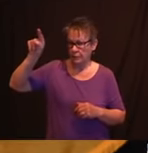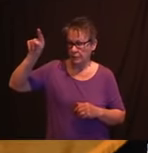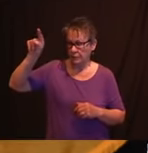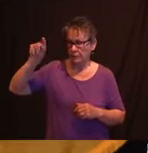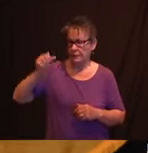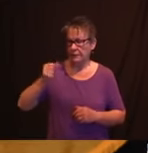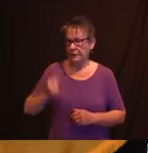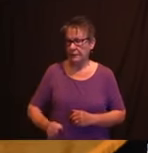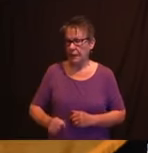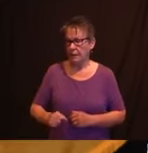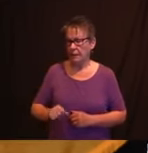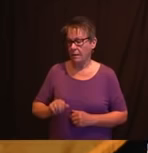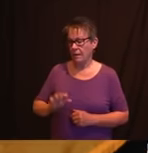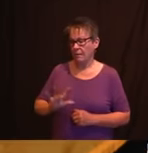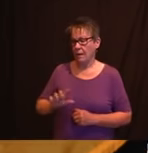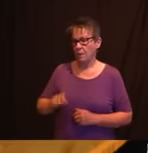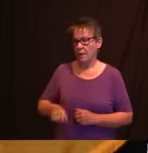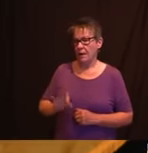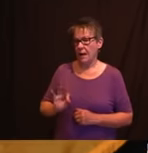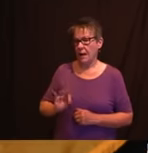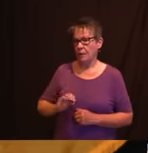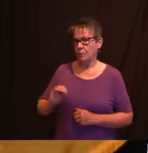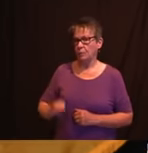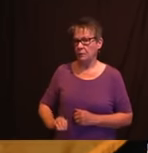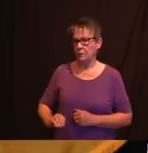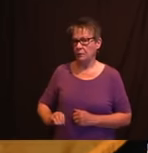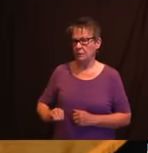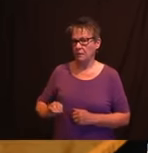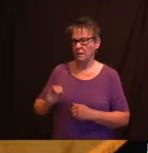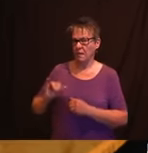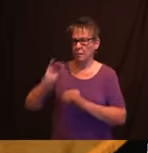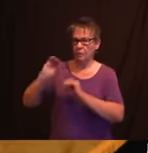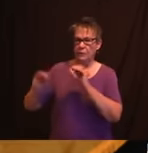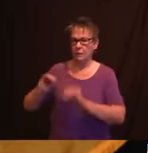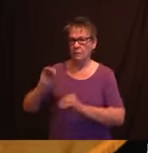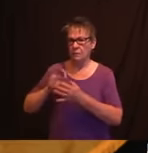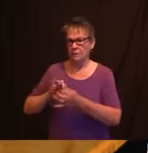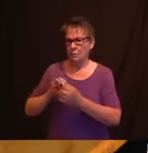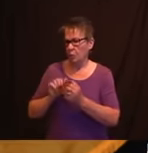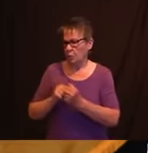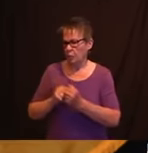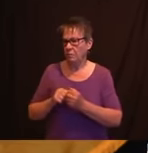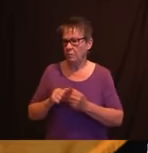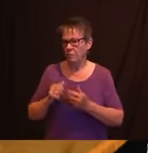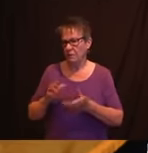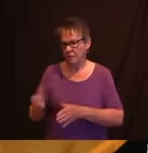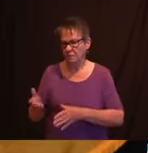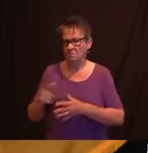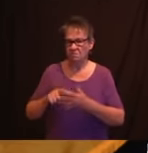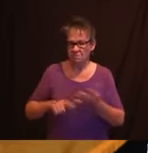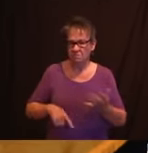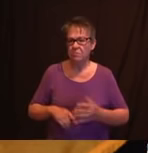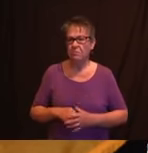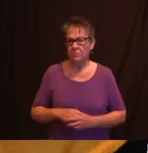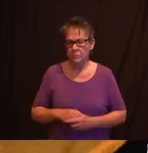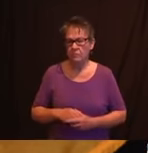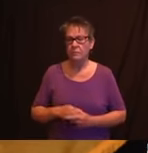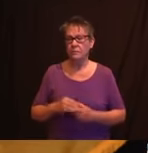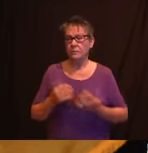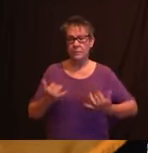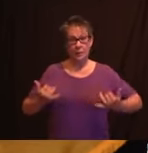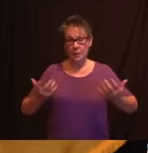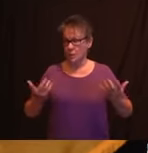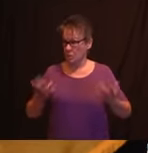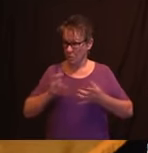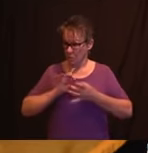5.93%. As we reopen our state, I want to be clear that all guidances that are developed, reviewed, and